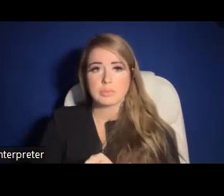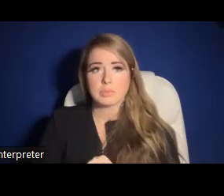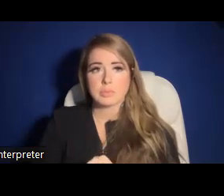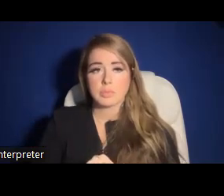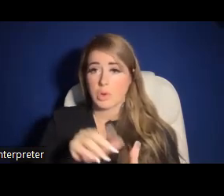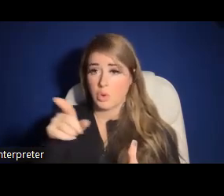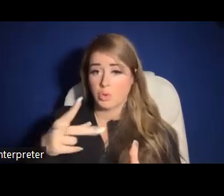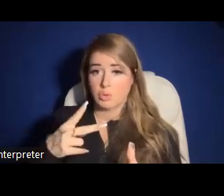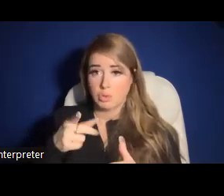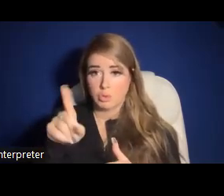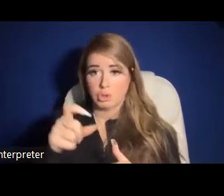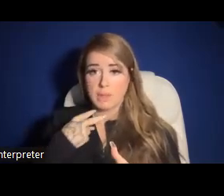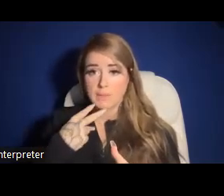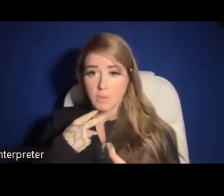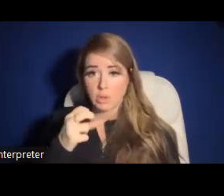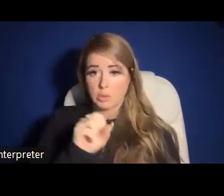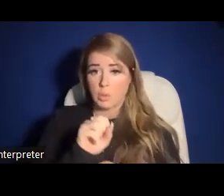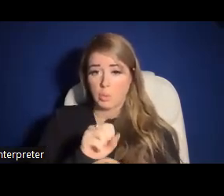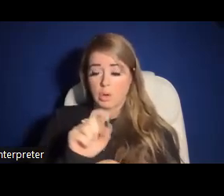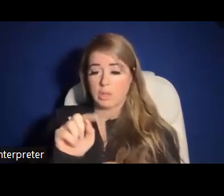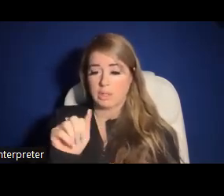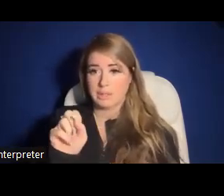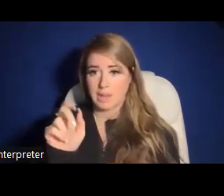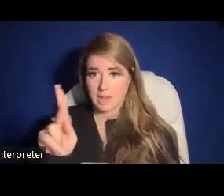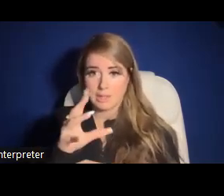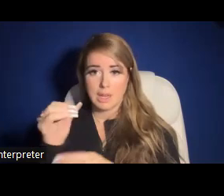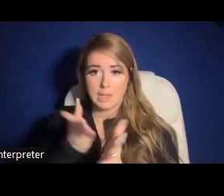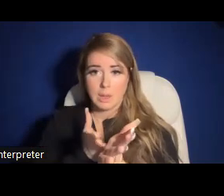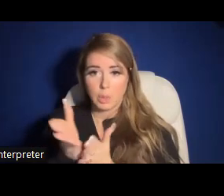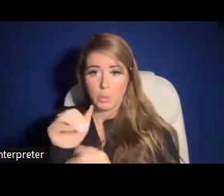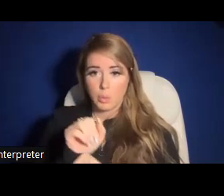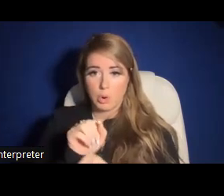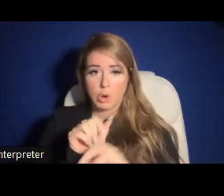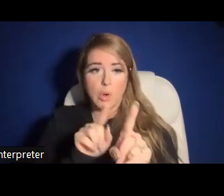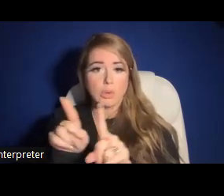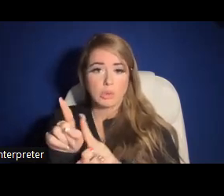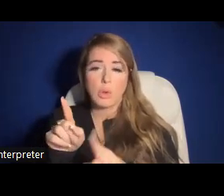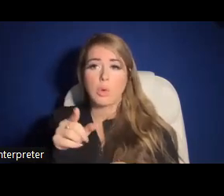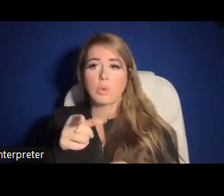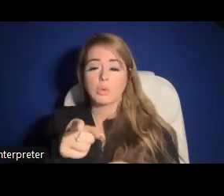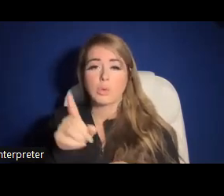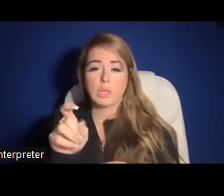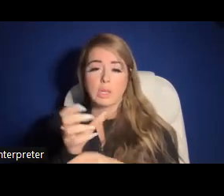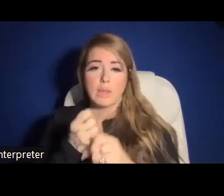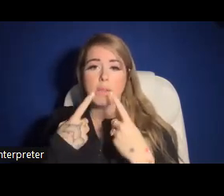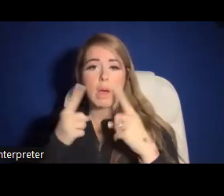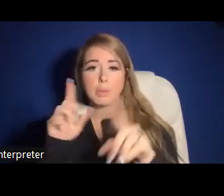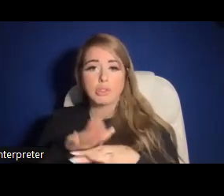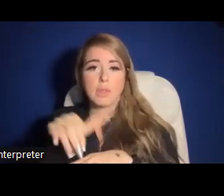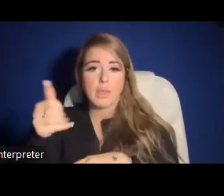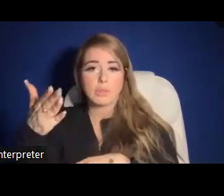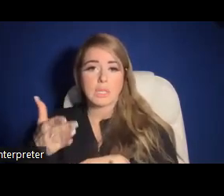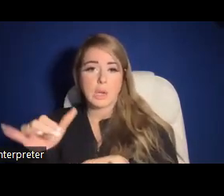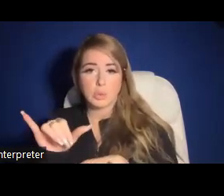Be the voice, work tasks, and get through the work. Also, you know, when you do work, we get that accomplishment on the other side of doing that. So there's